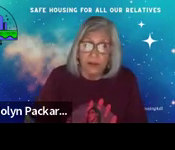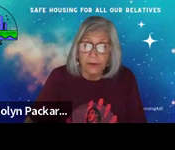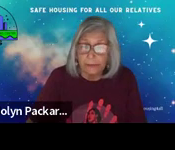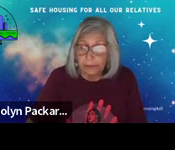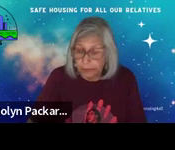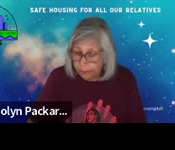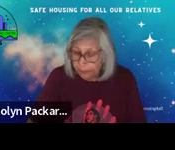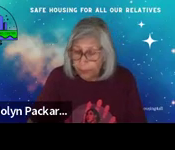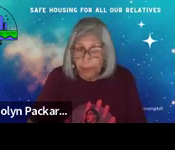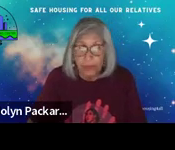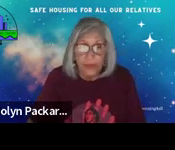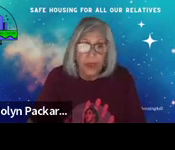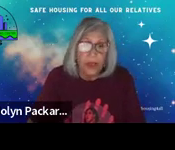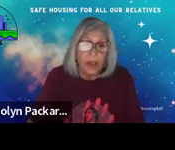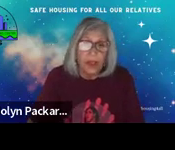tribal shelter.